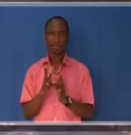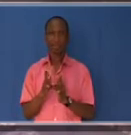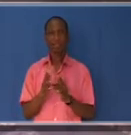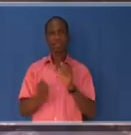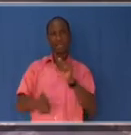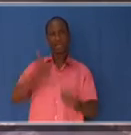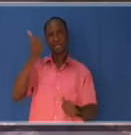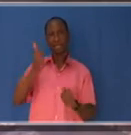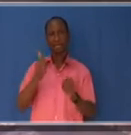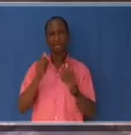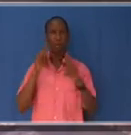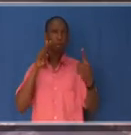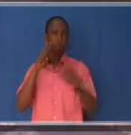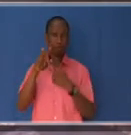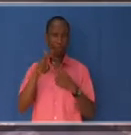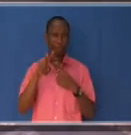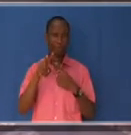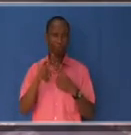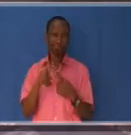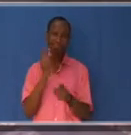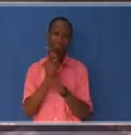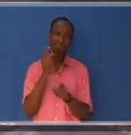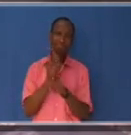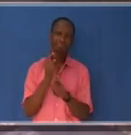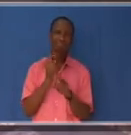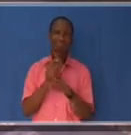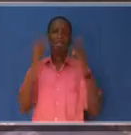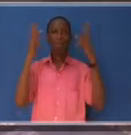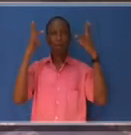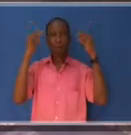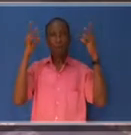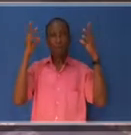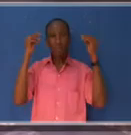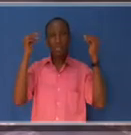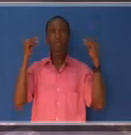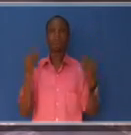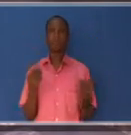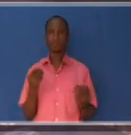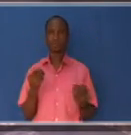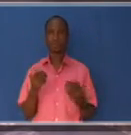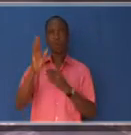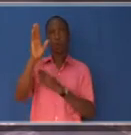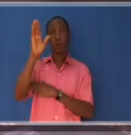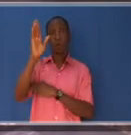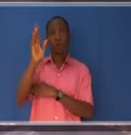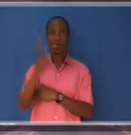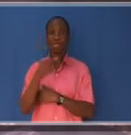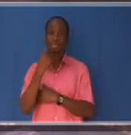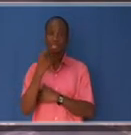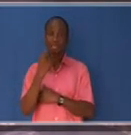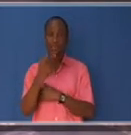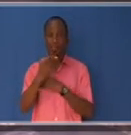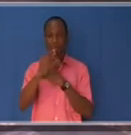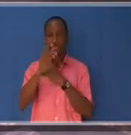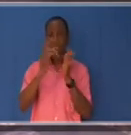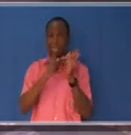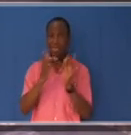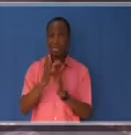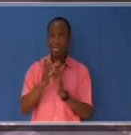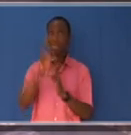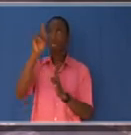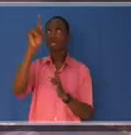can't say, Obe man or so, I'm a reassing you now. Obe free or my Israel, mo